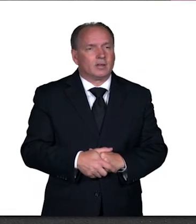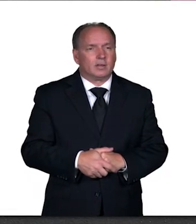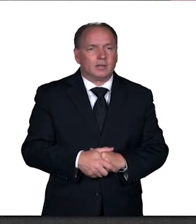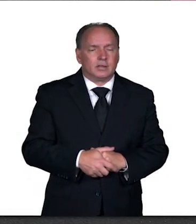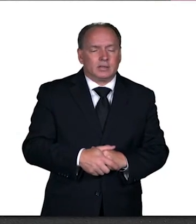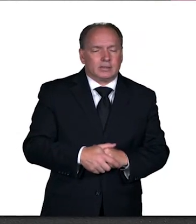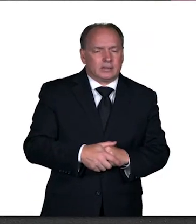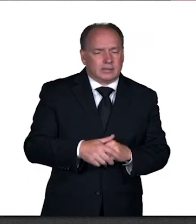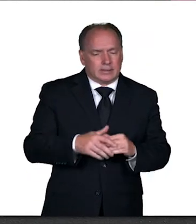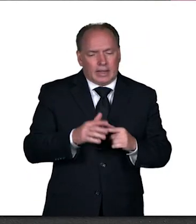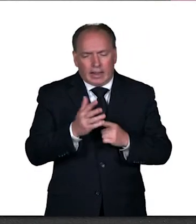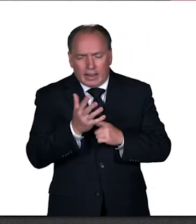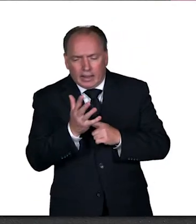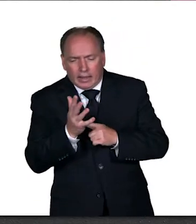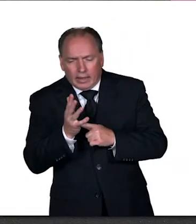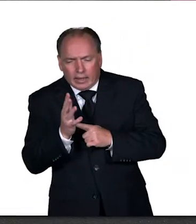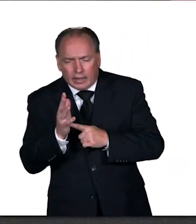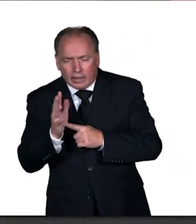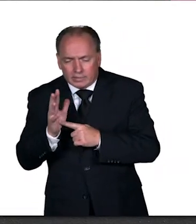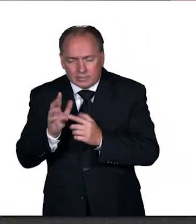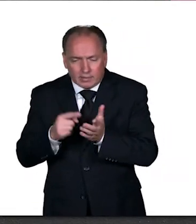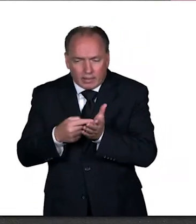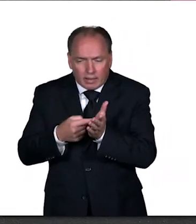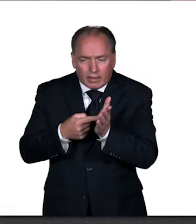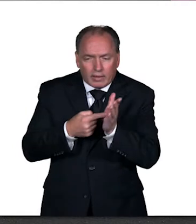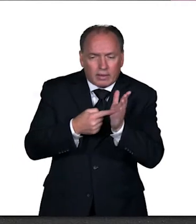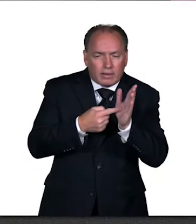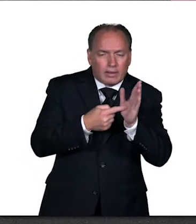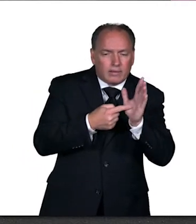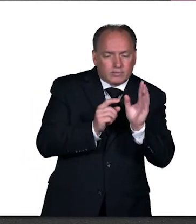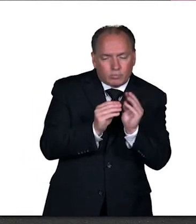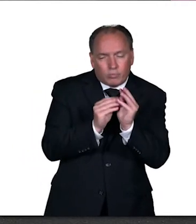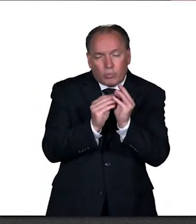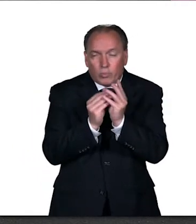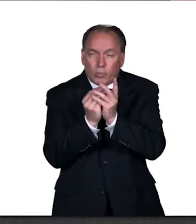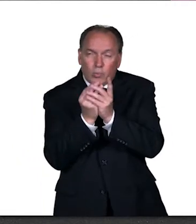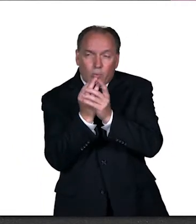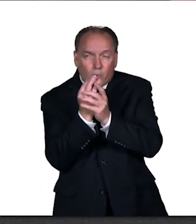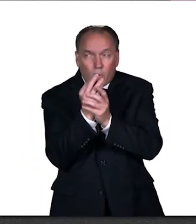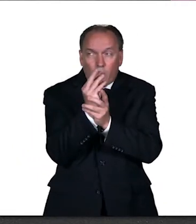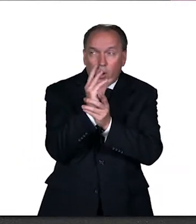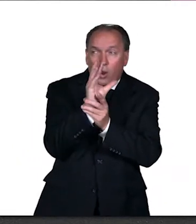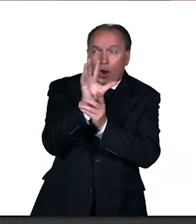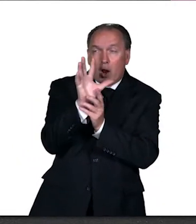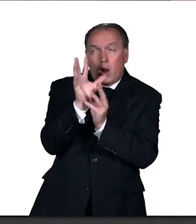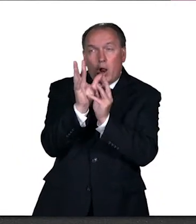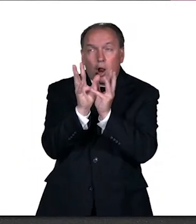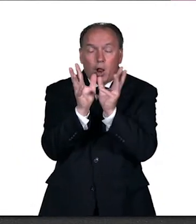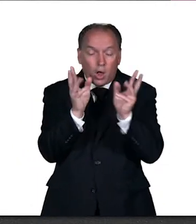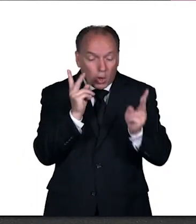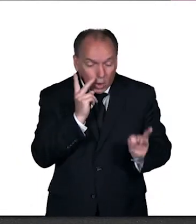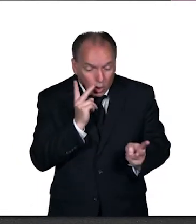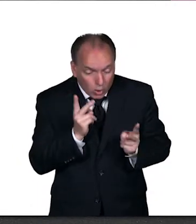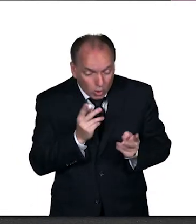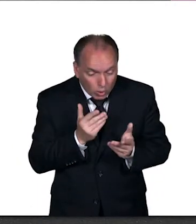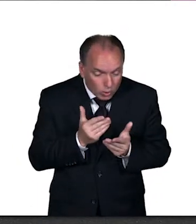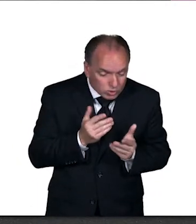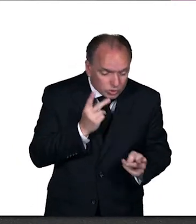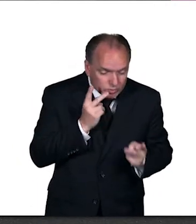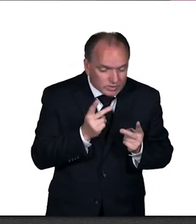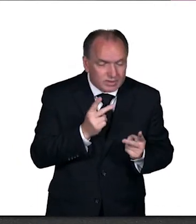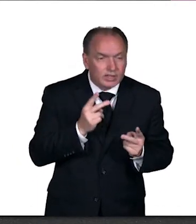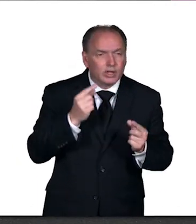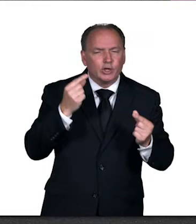Fragile green leaves begin to grow, sprouting up from the earth below. Look closely and you'll find round buds